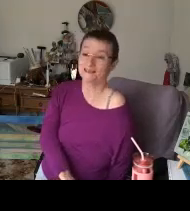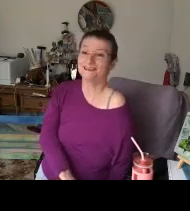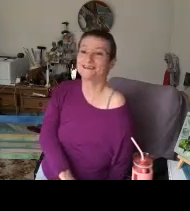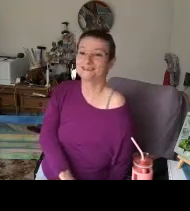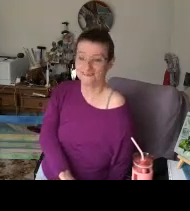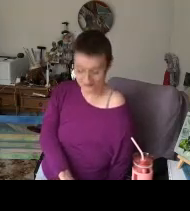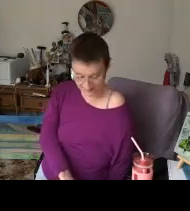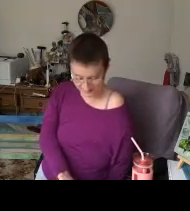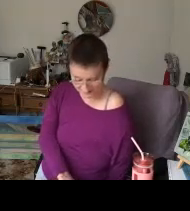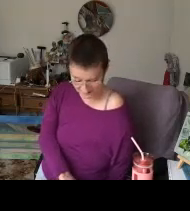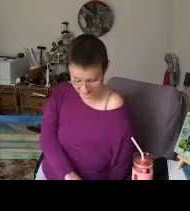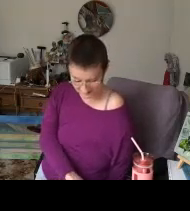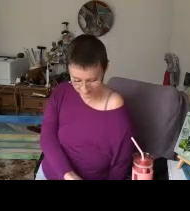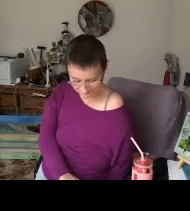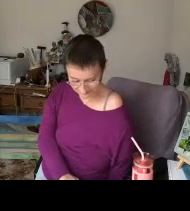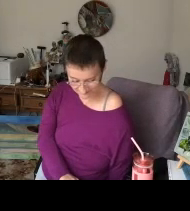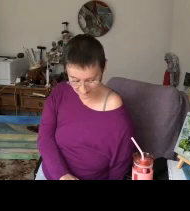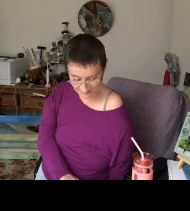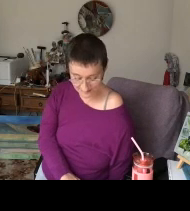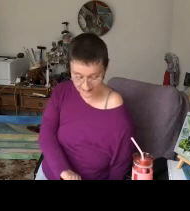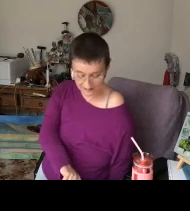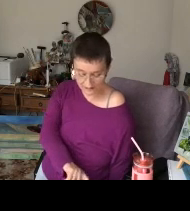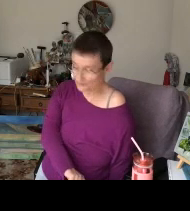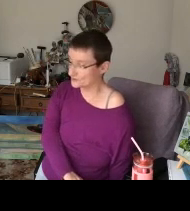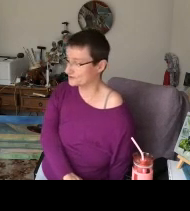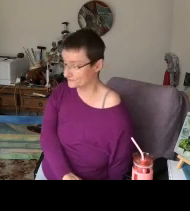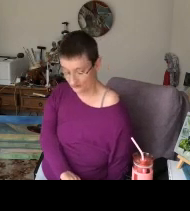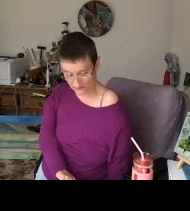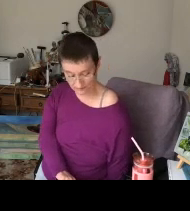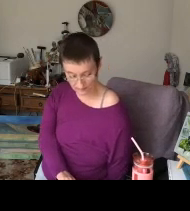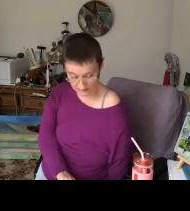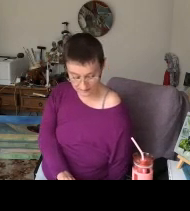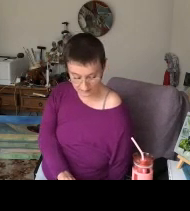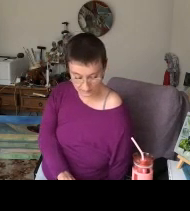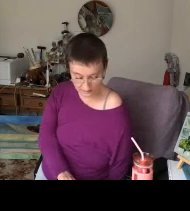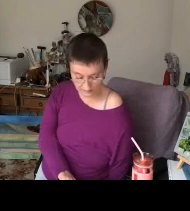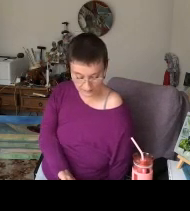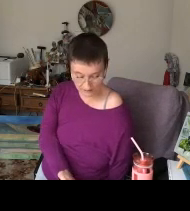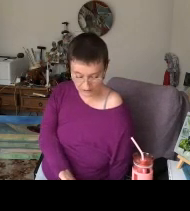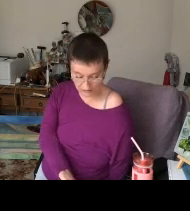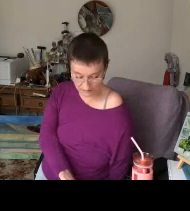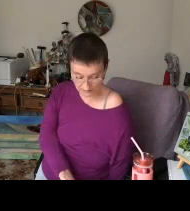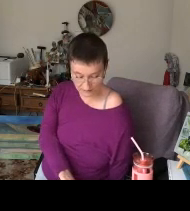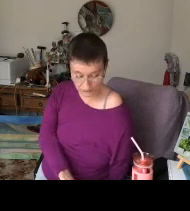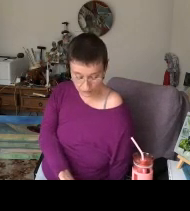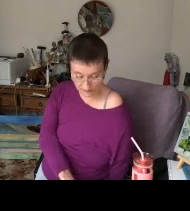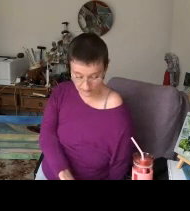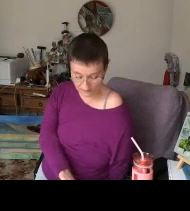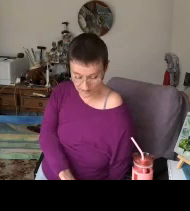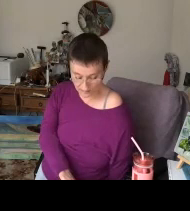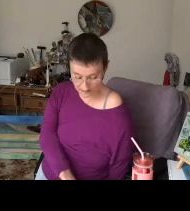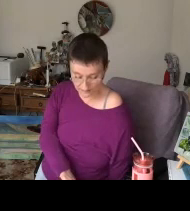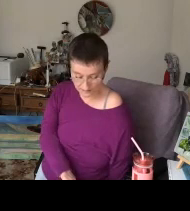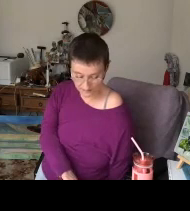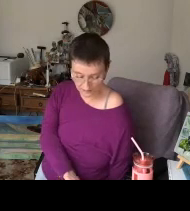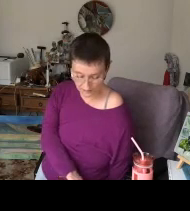so this is very exciting. And again, there's a picture, a drawing from